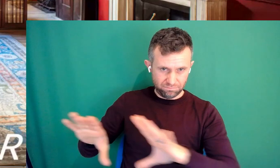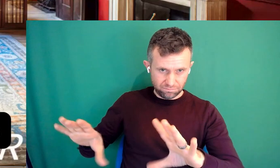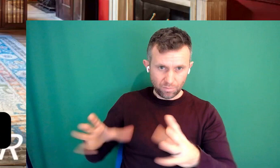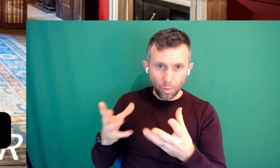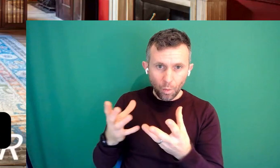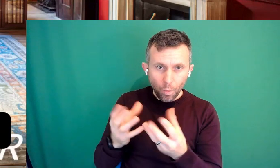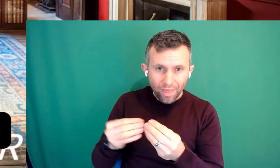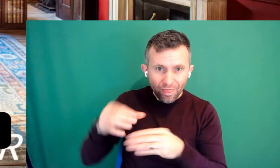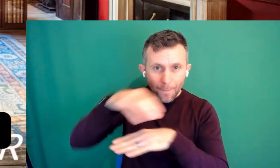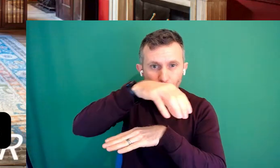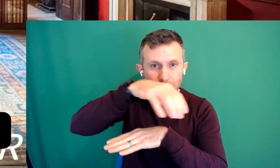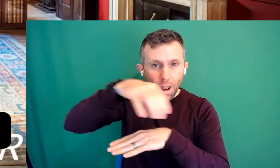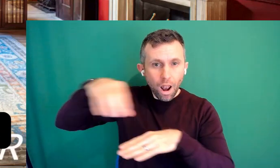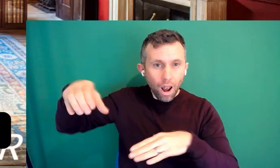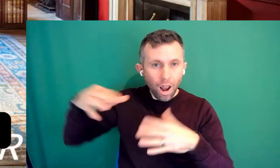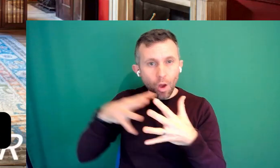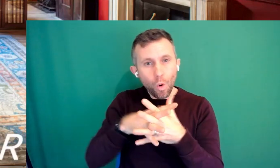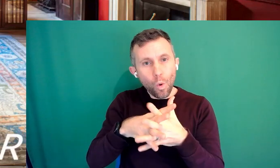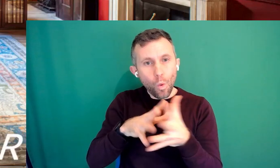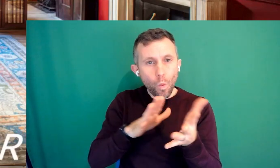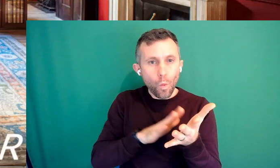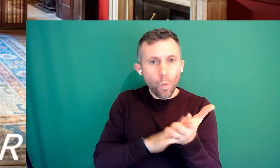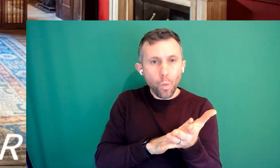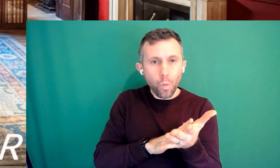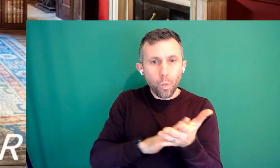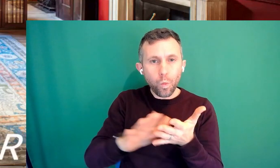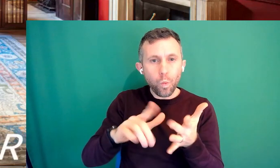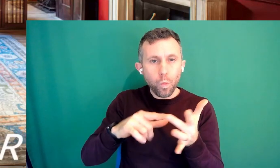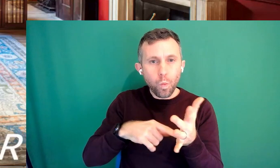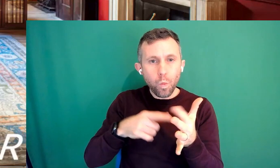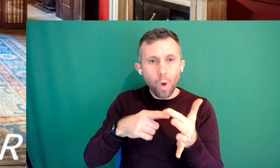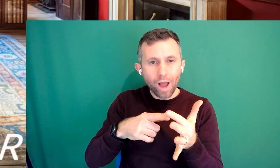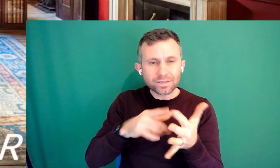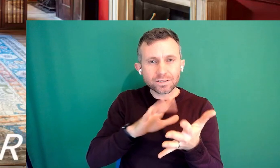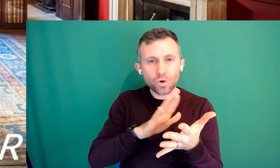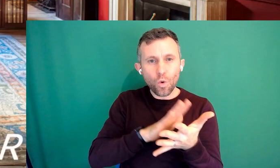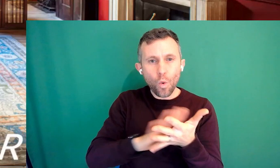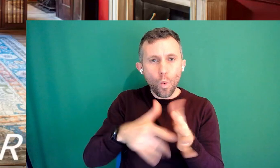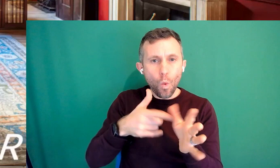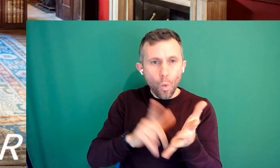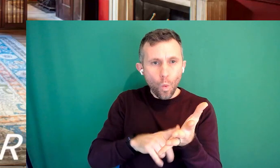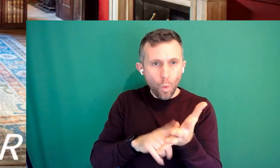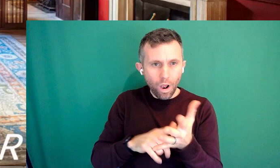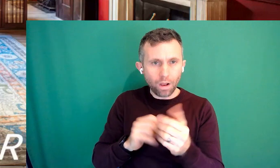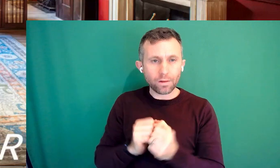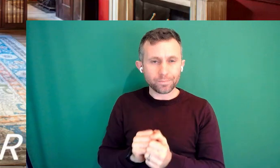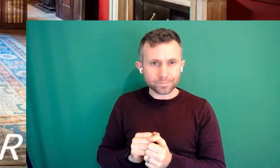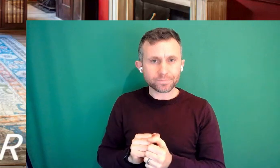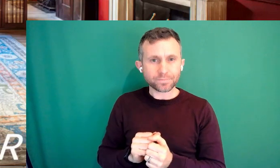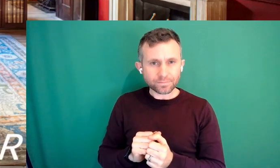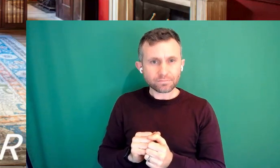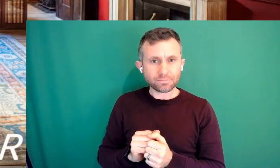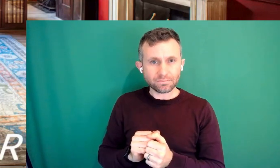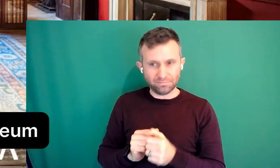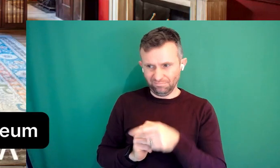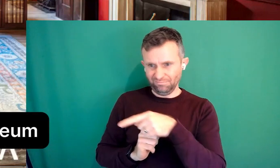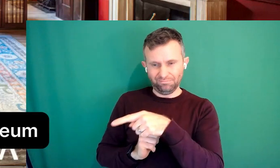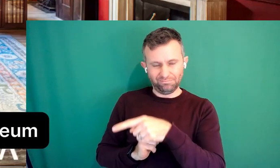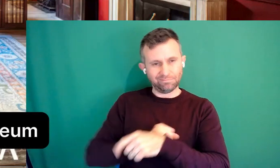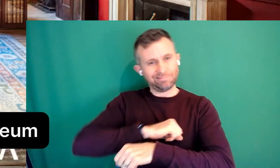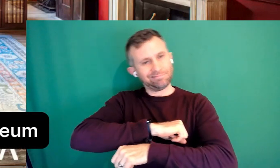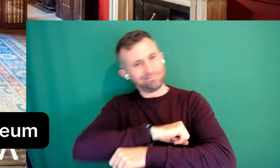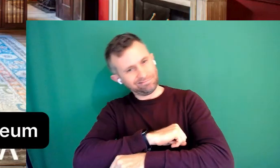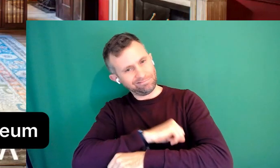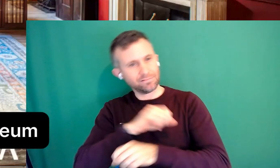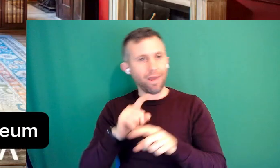On the back wall are more wooden bookshelves supporting a collection of busts and framing the back and the back right and left